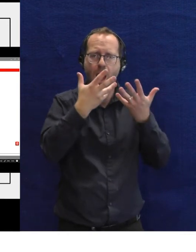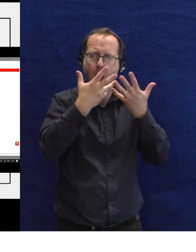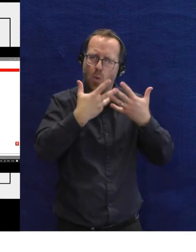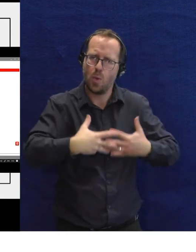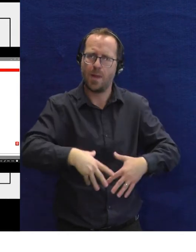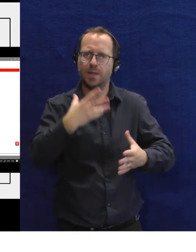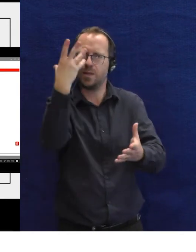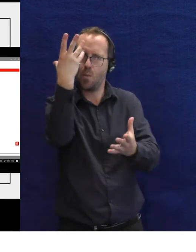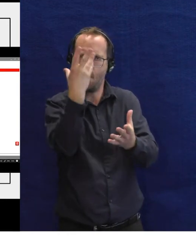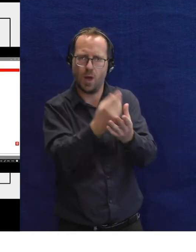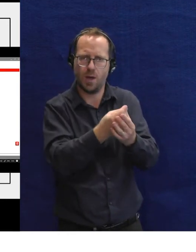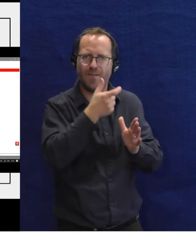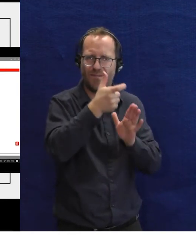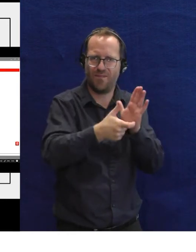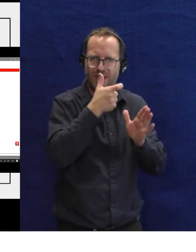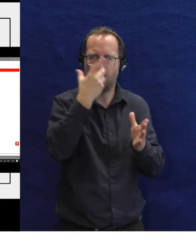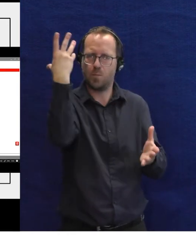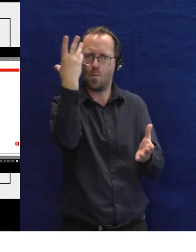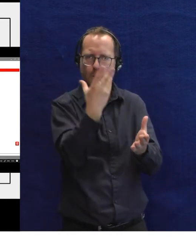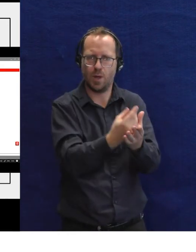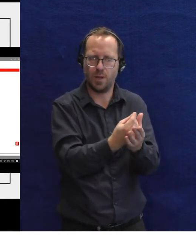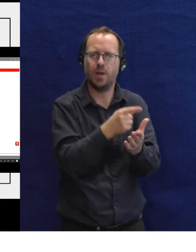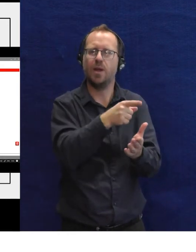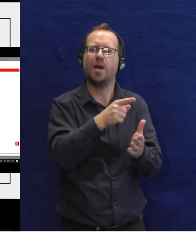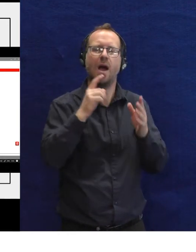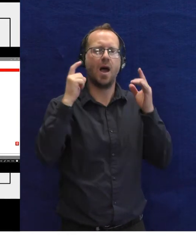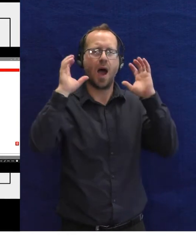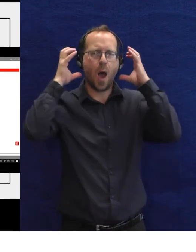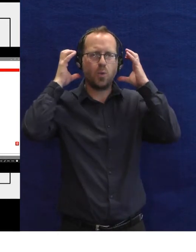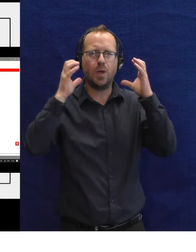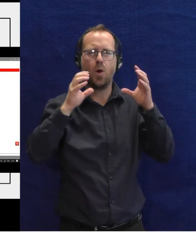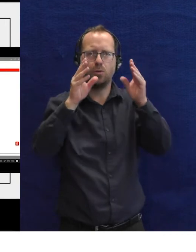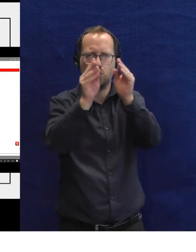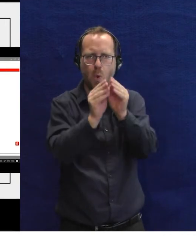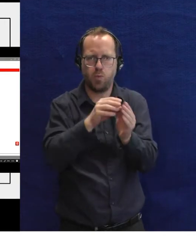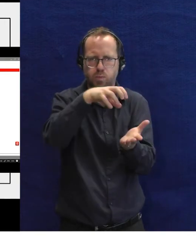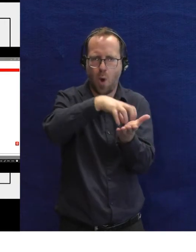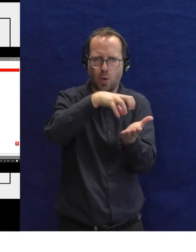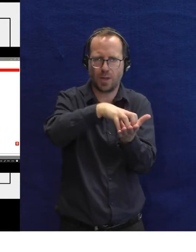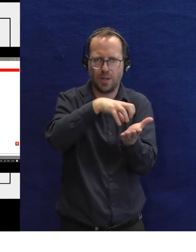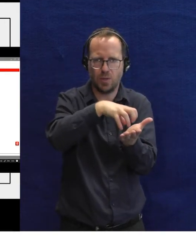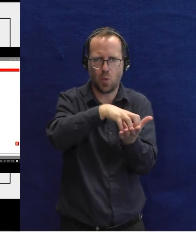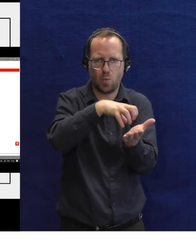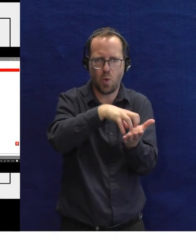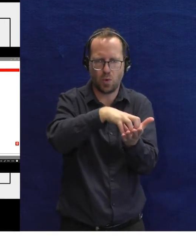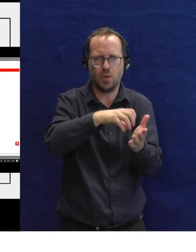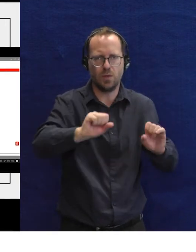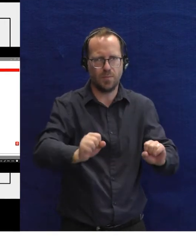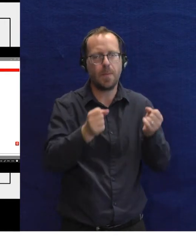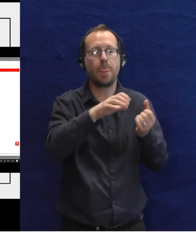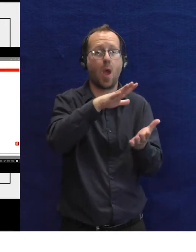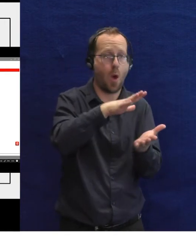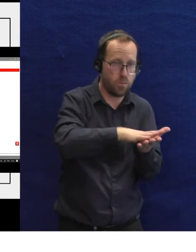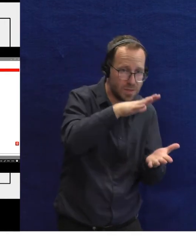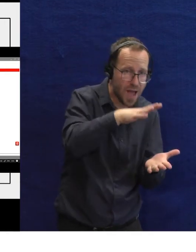using the synthesizer, it's creating an audio file, and the audio file is saved. The information of where it should be